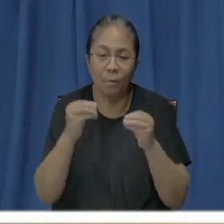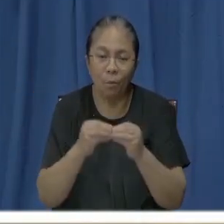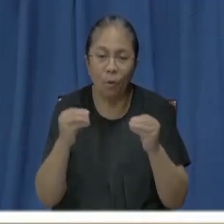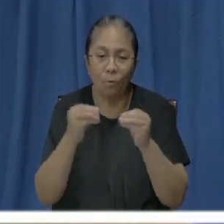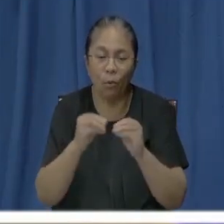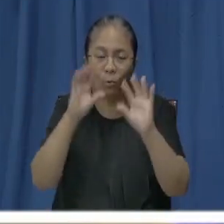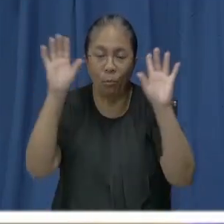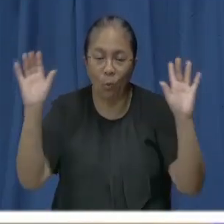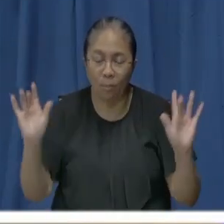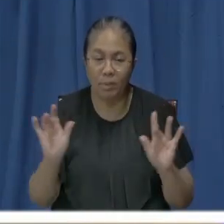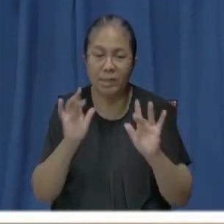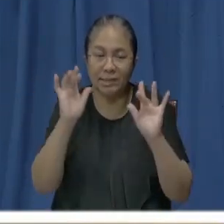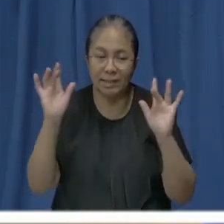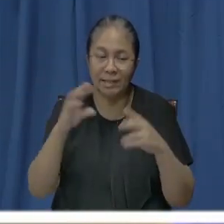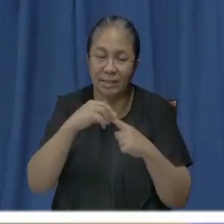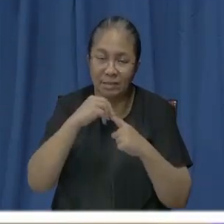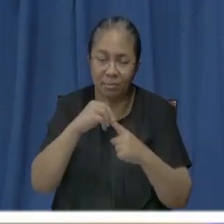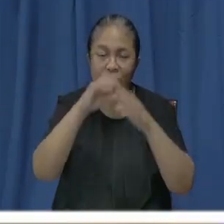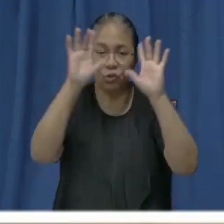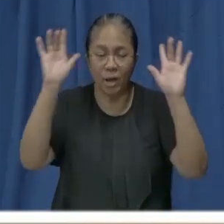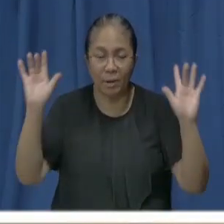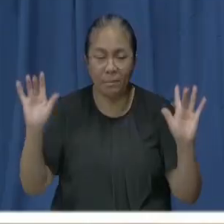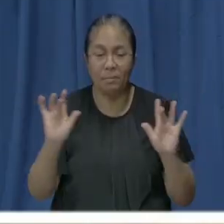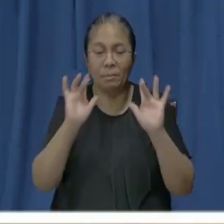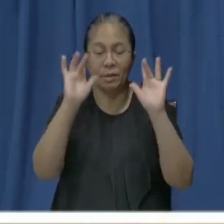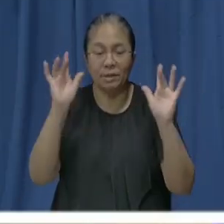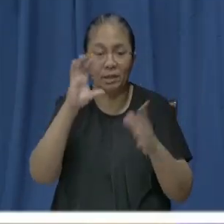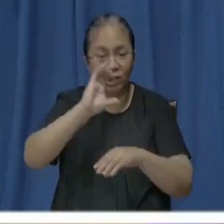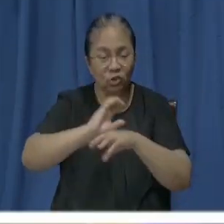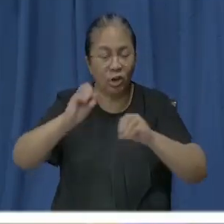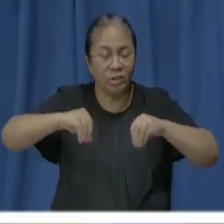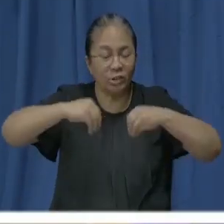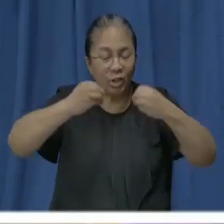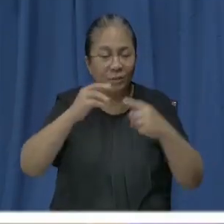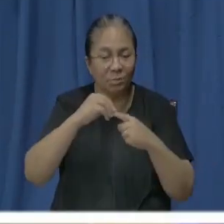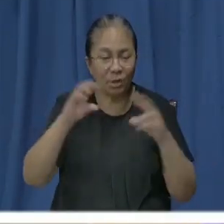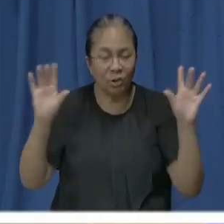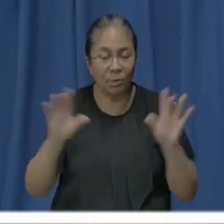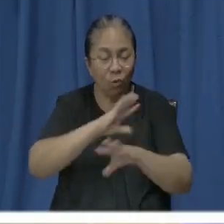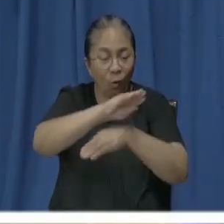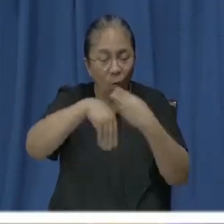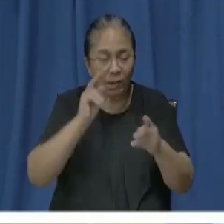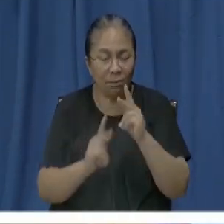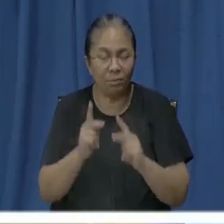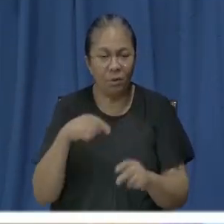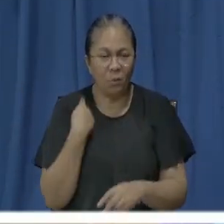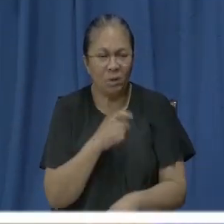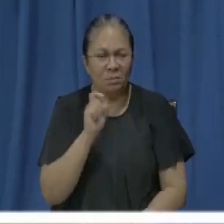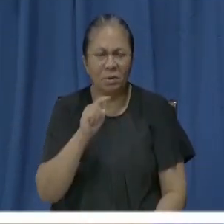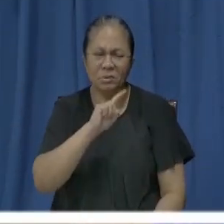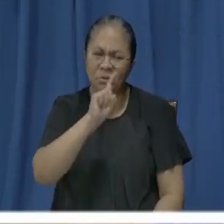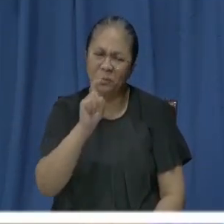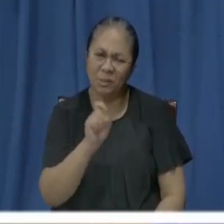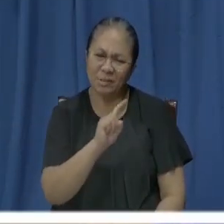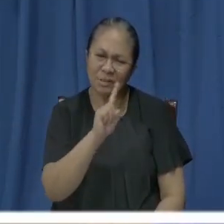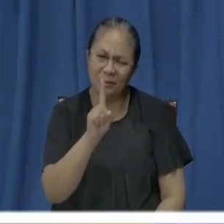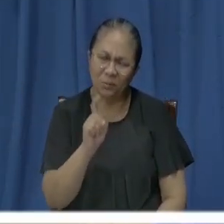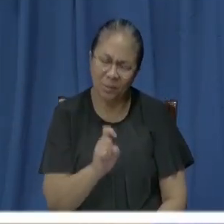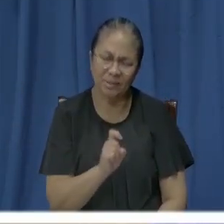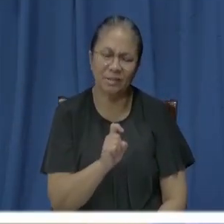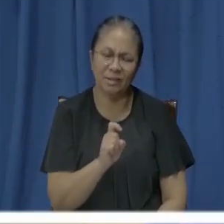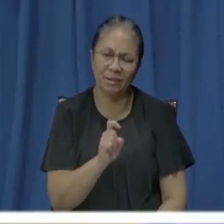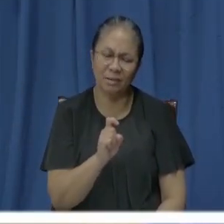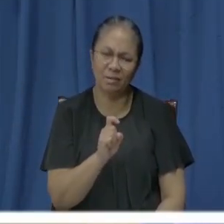given by the church to all of her people, we have to ask the question in a very direct way: